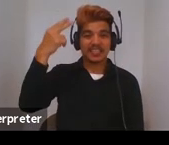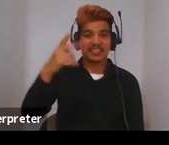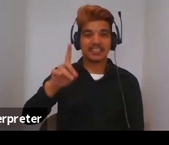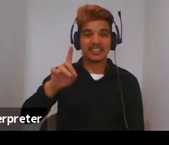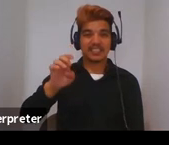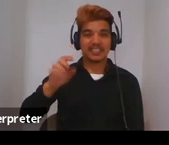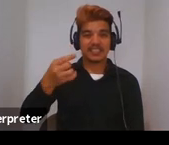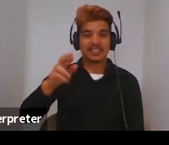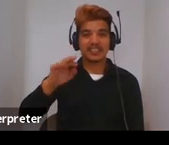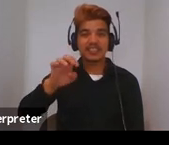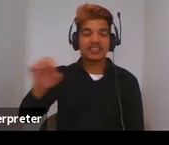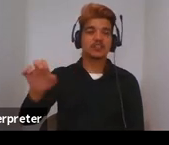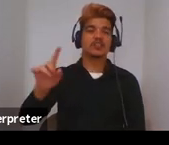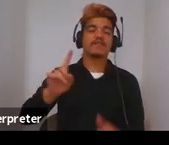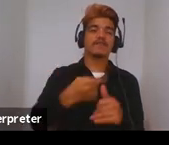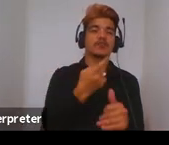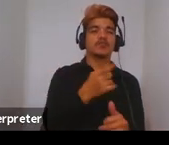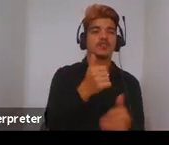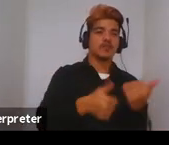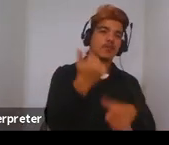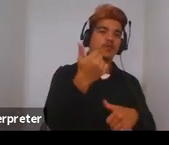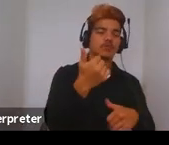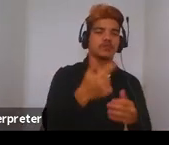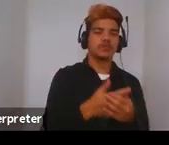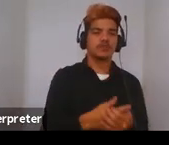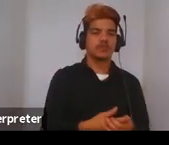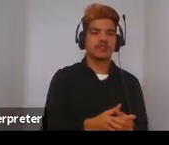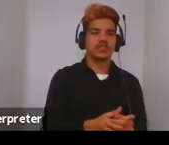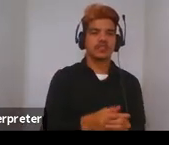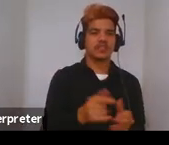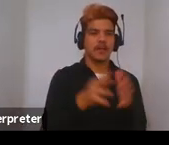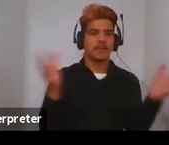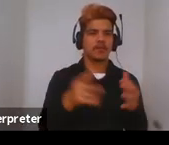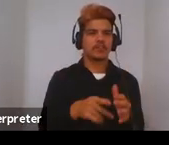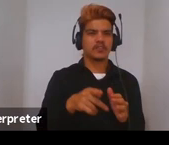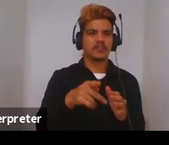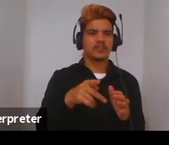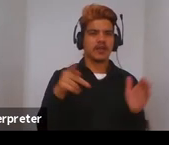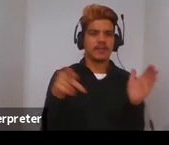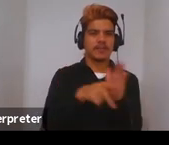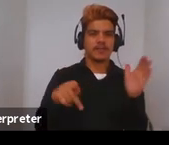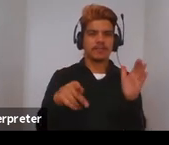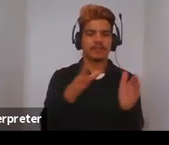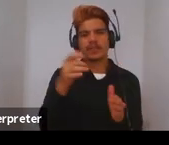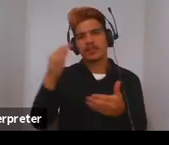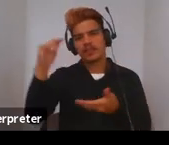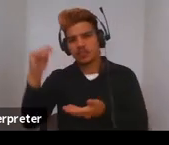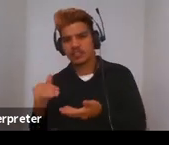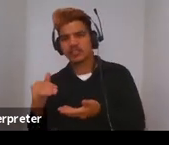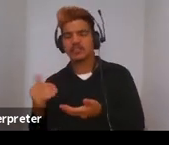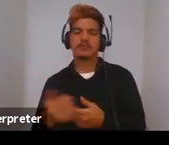The first degree is the most, has the largest penalties. And then there are lesser degrees as